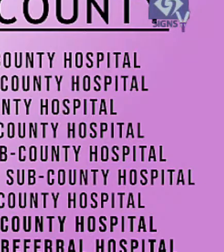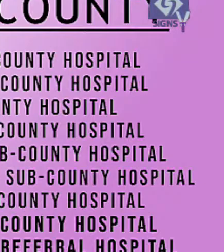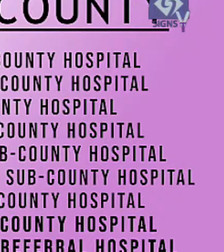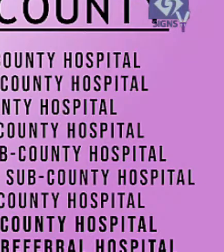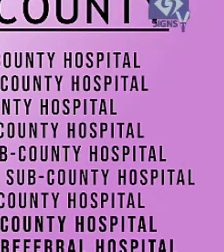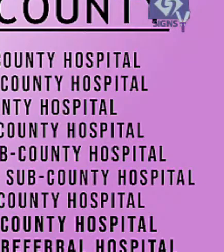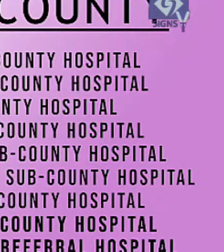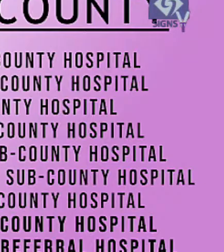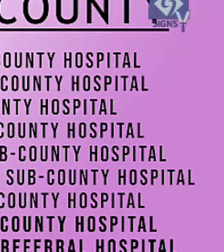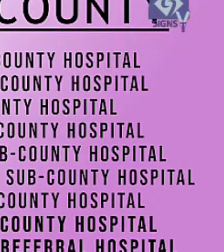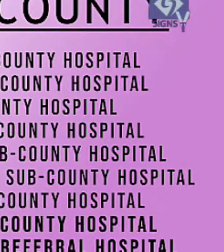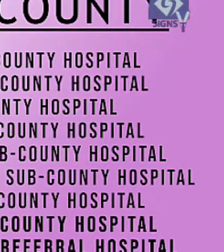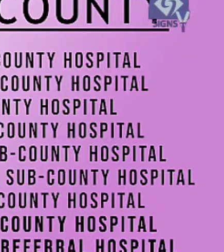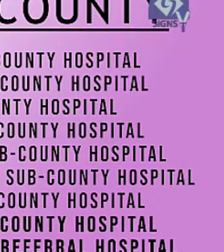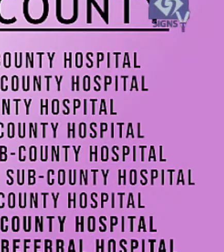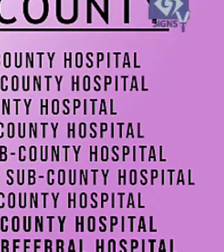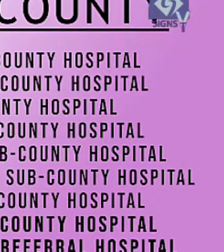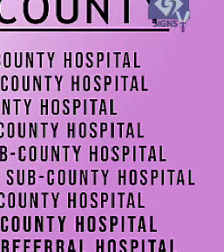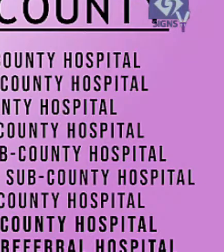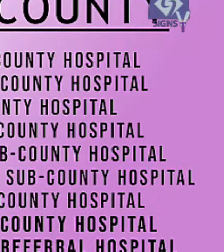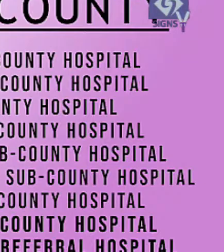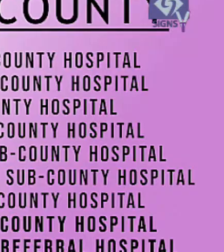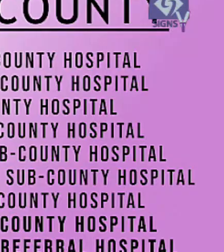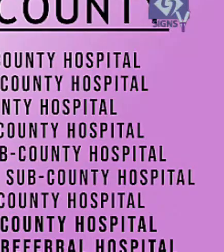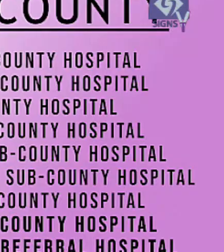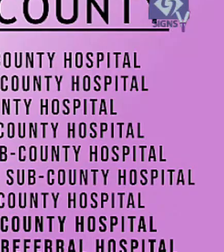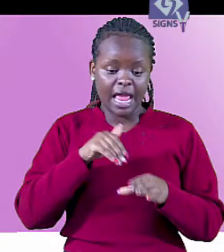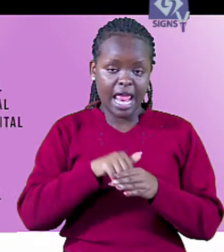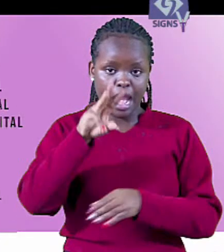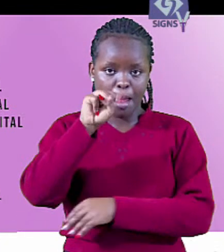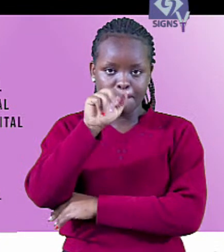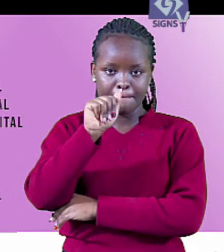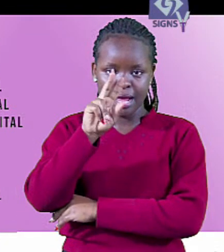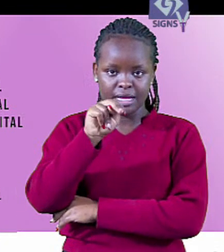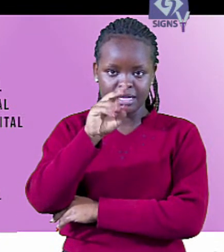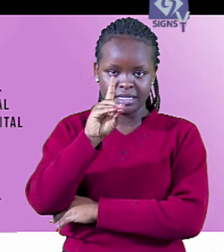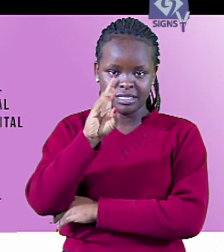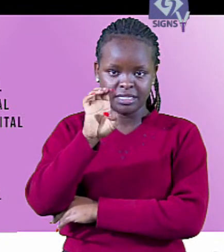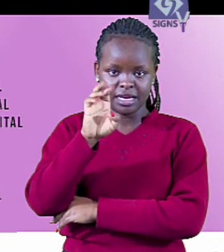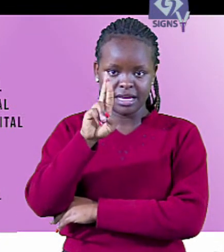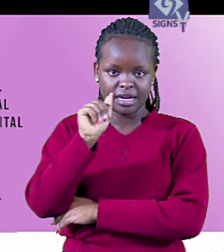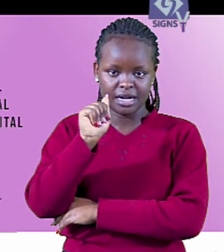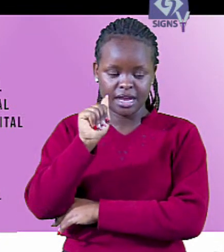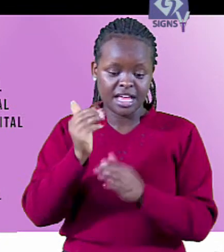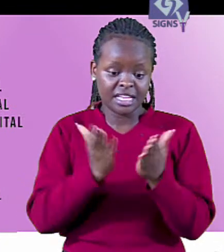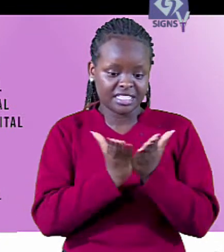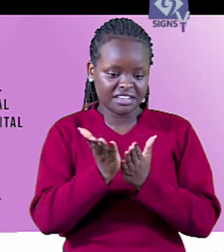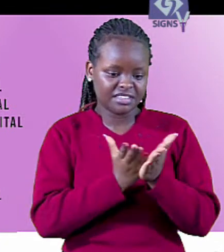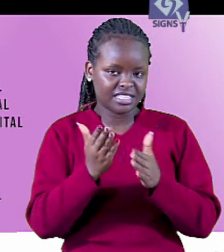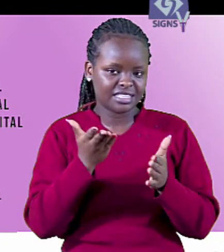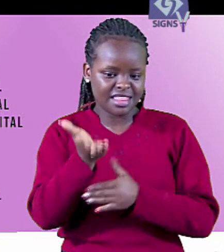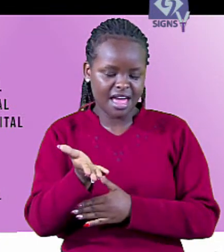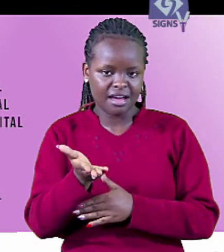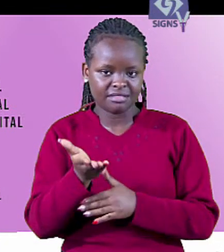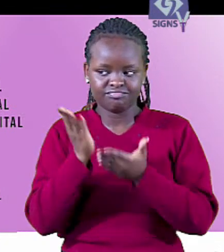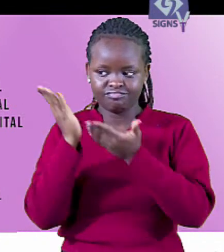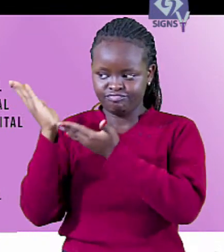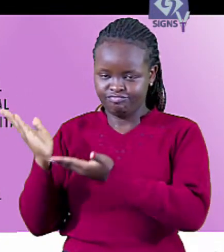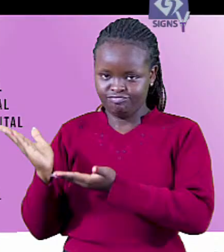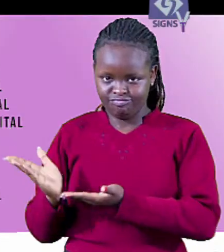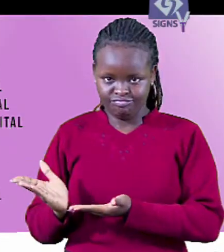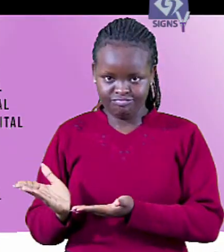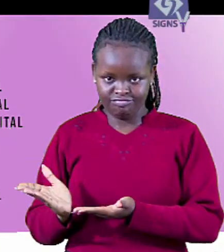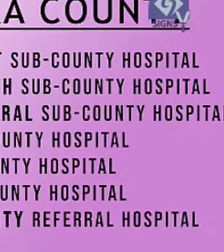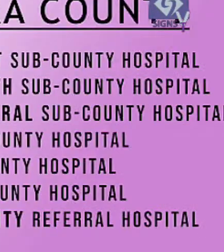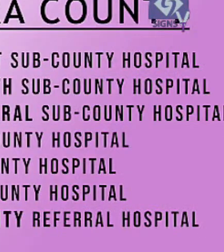Sub-County Hospital, and Busia County Referral Hospital. In Mandera County, these services are available at Mandera